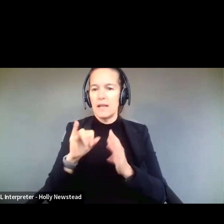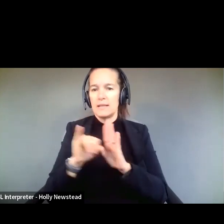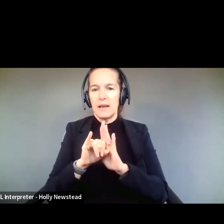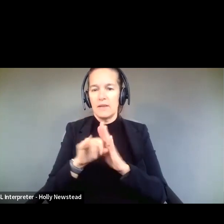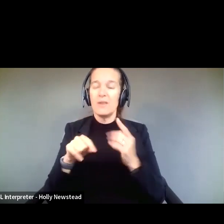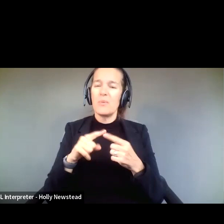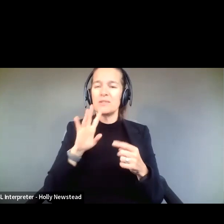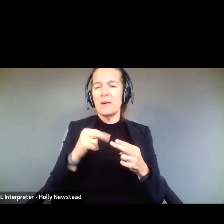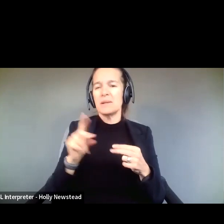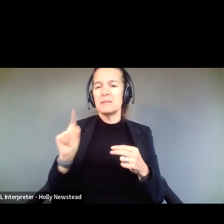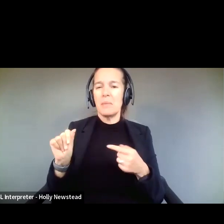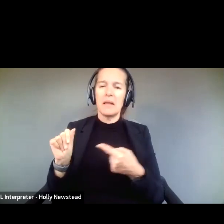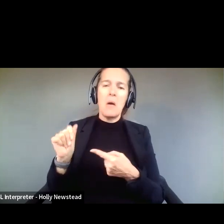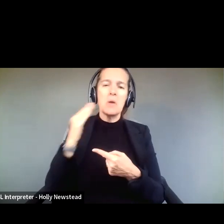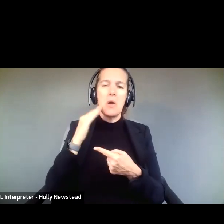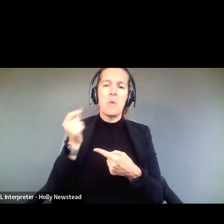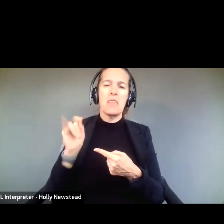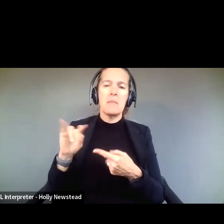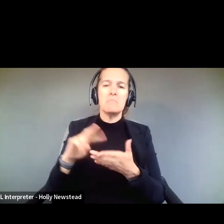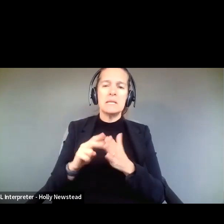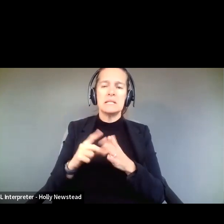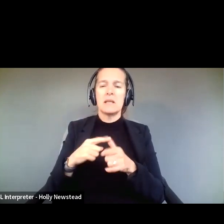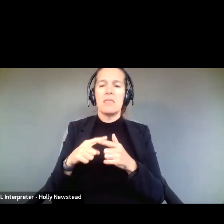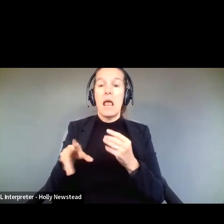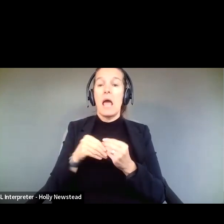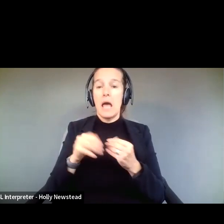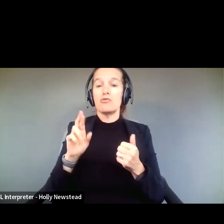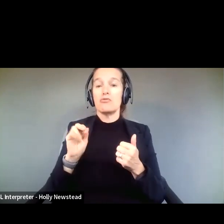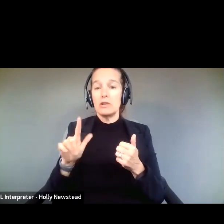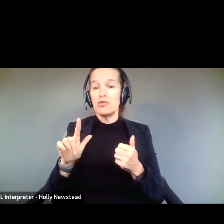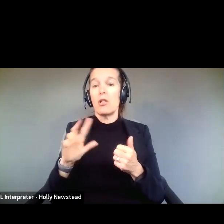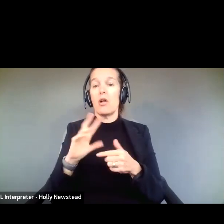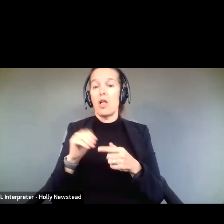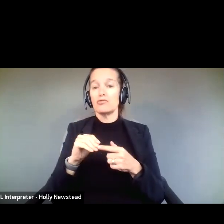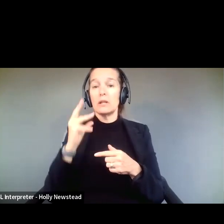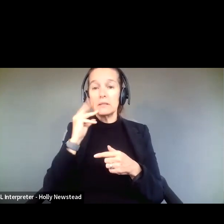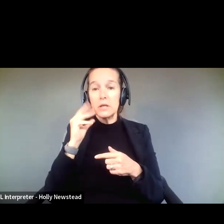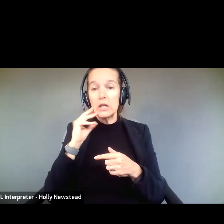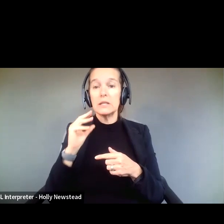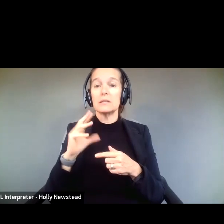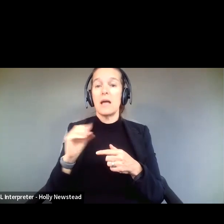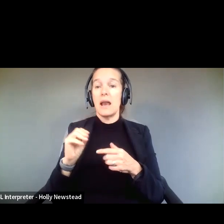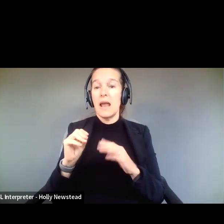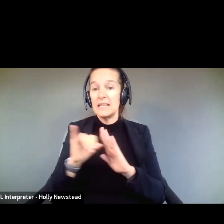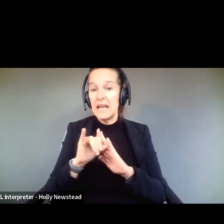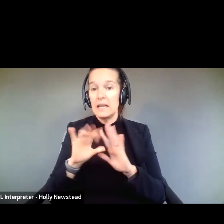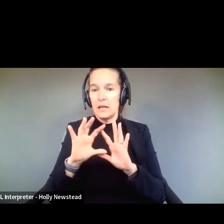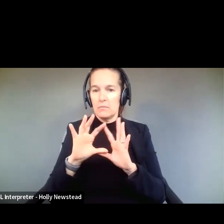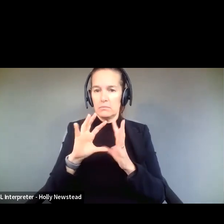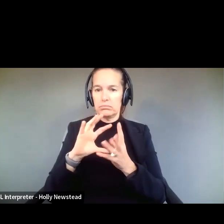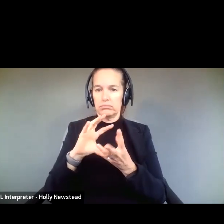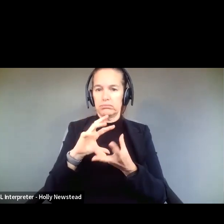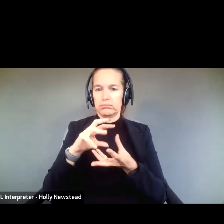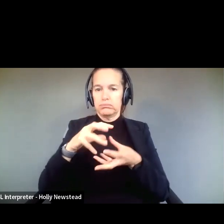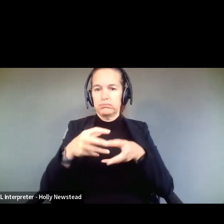think about, okay, we know what that means, but then add racial and cultural experience and identity on top of that, and that